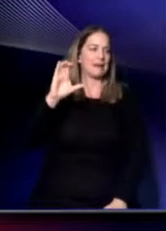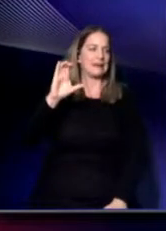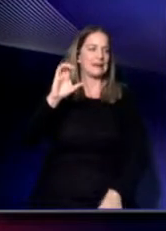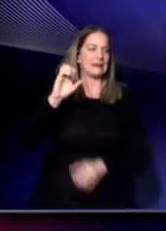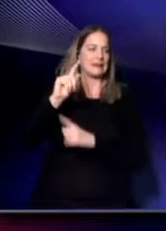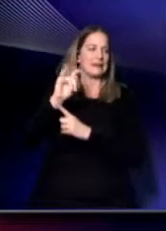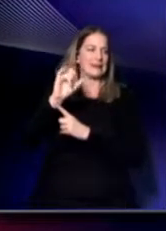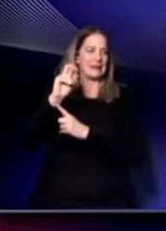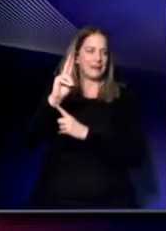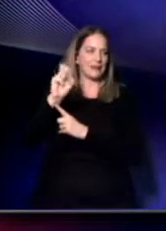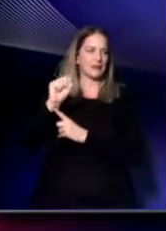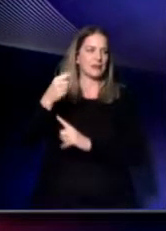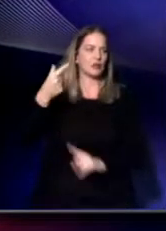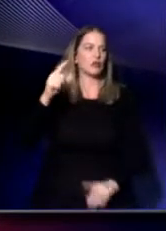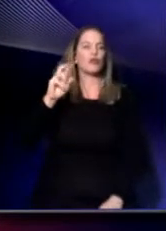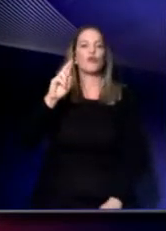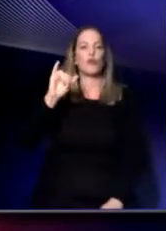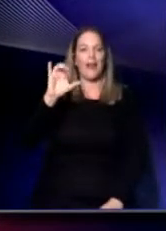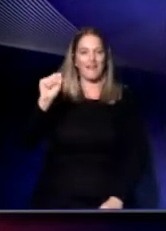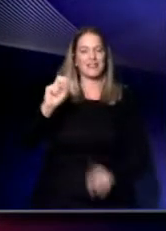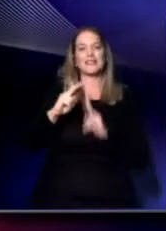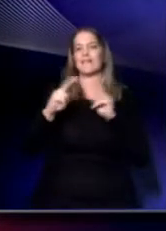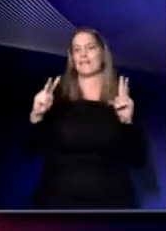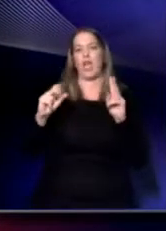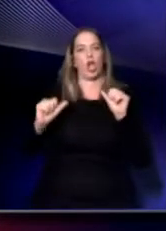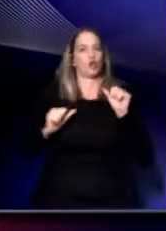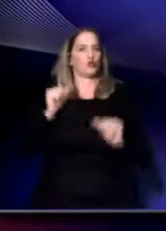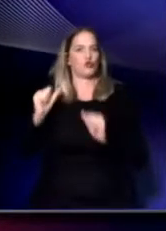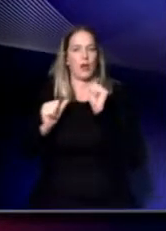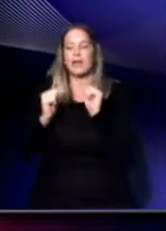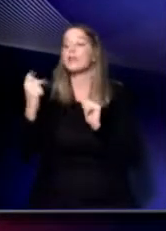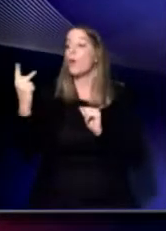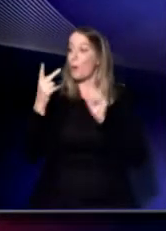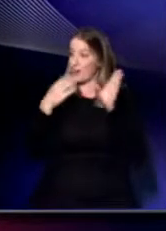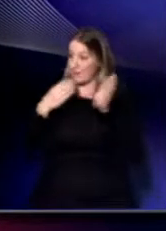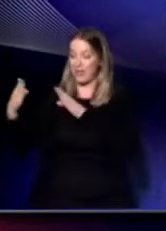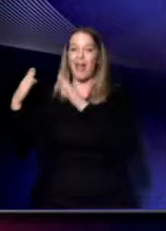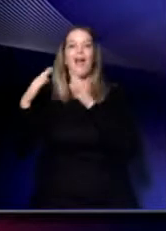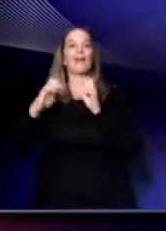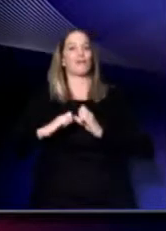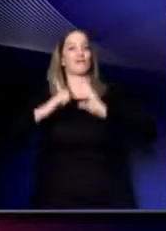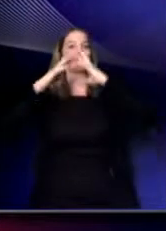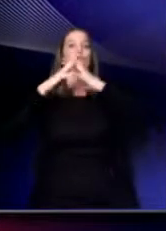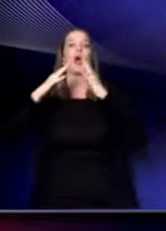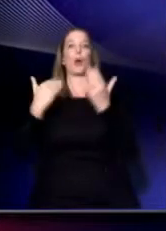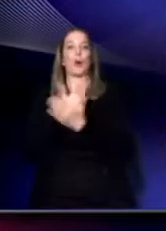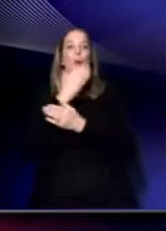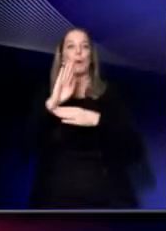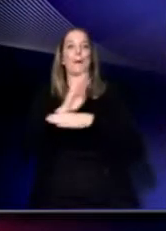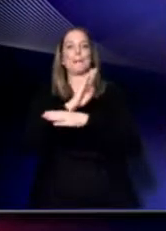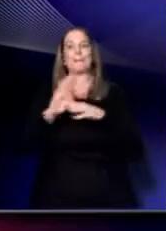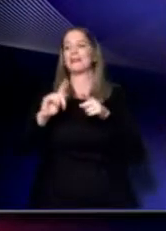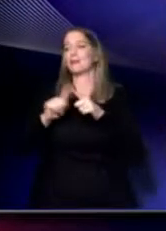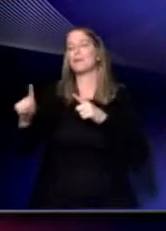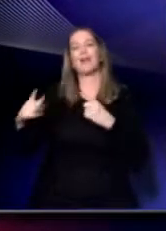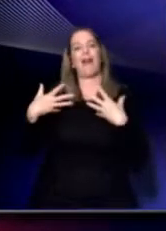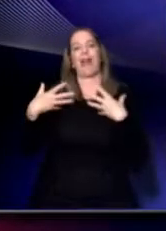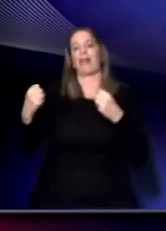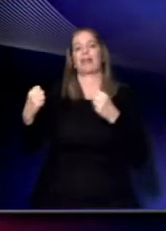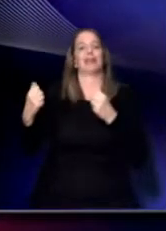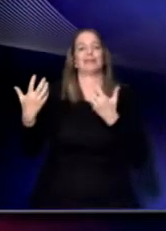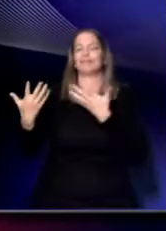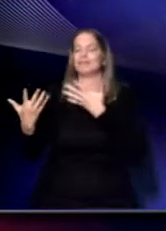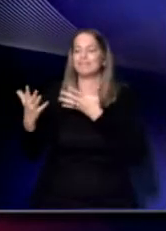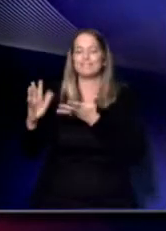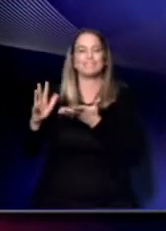And Cheryl and I were going to actually launch a new business, but it was going to be a very arduous task to launch this new business, and we're